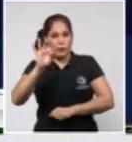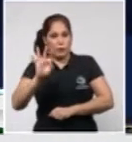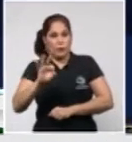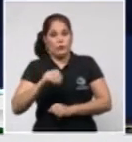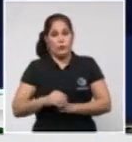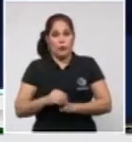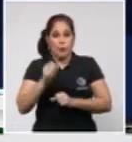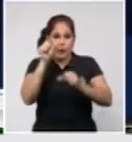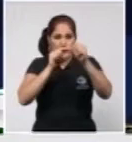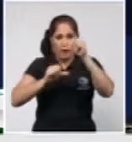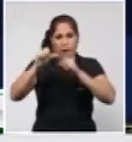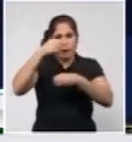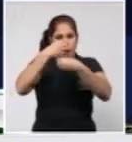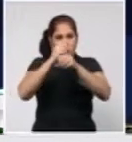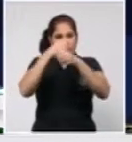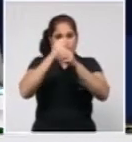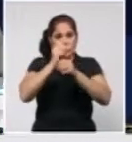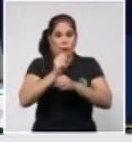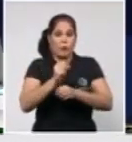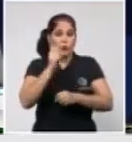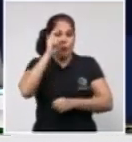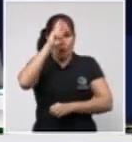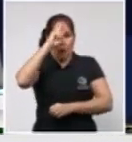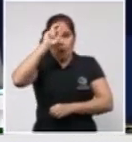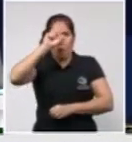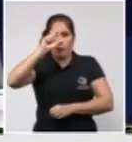291 in the Fructuoso Rodriguez Hospital,